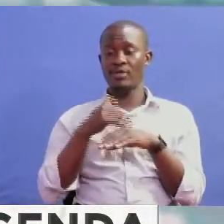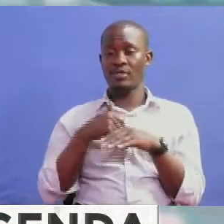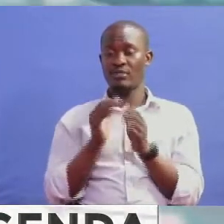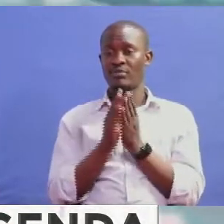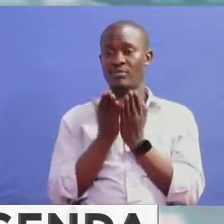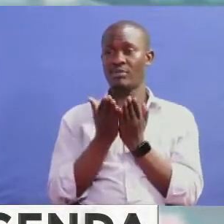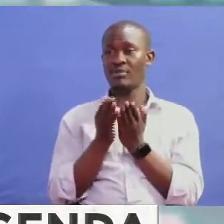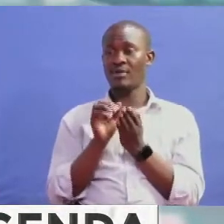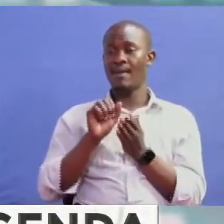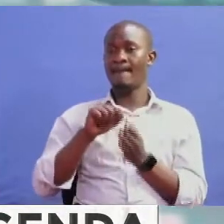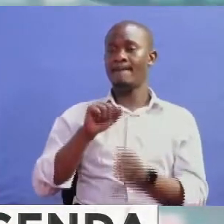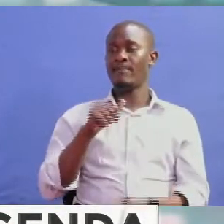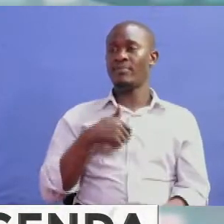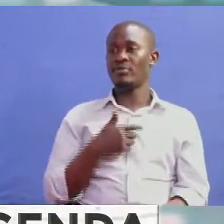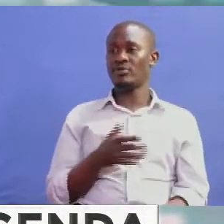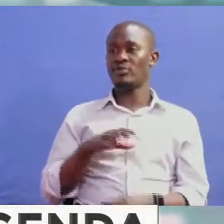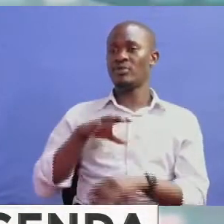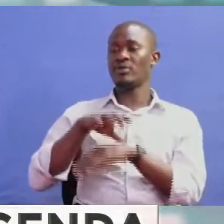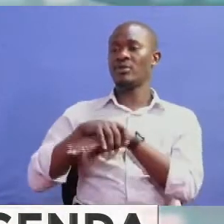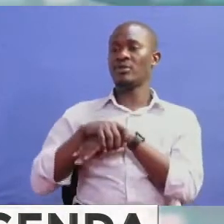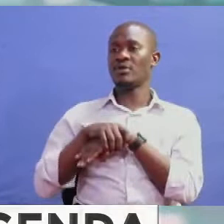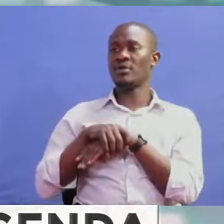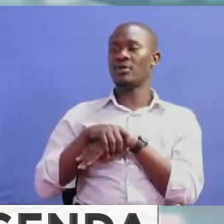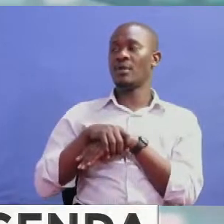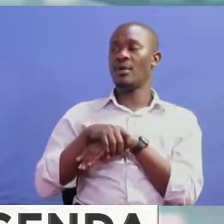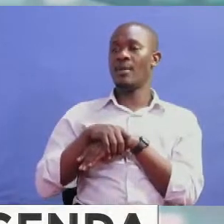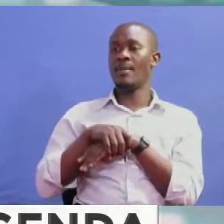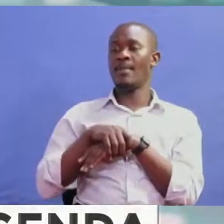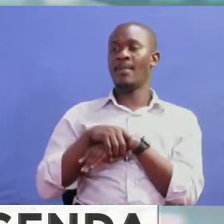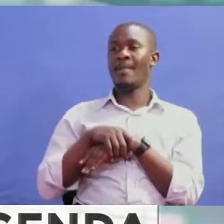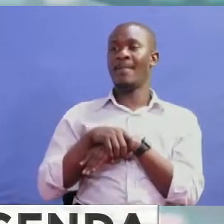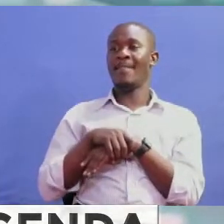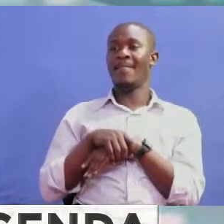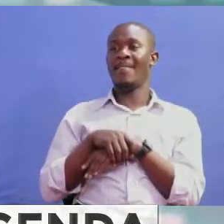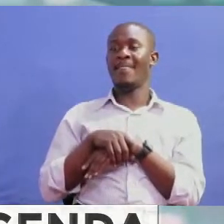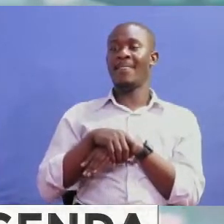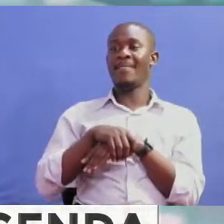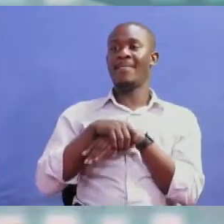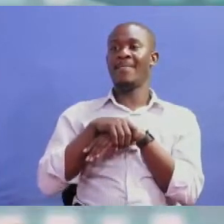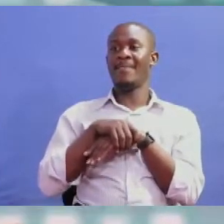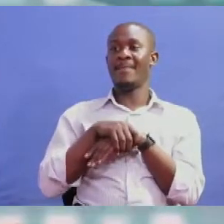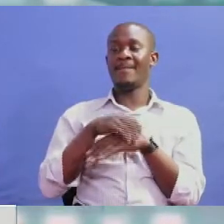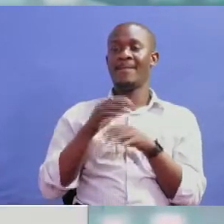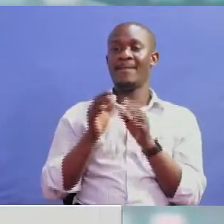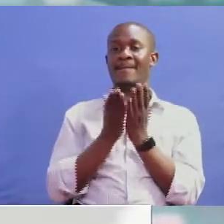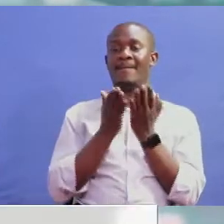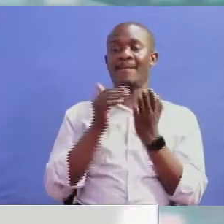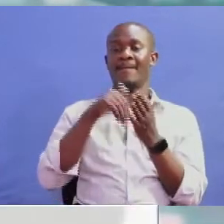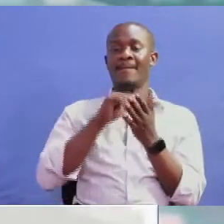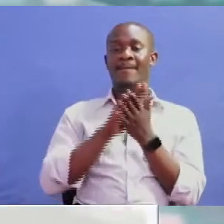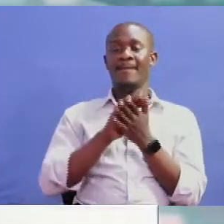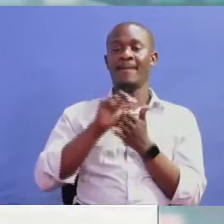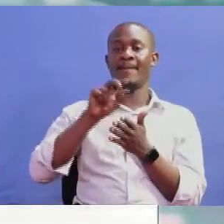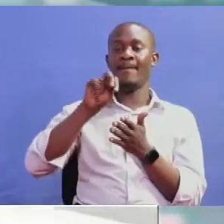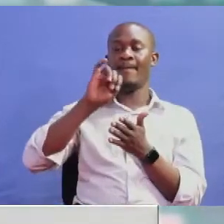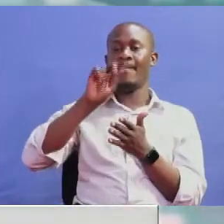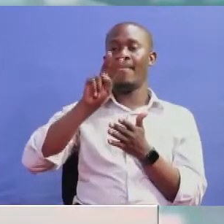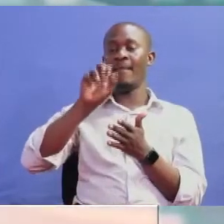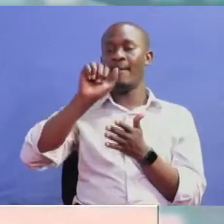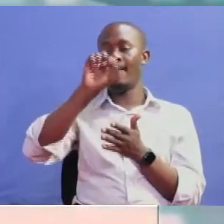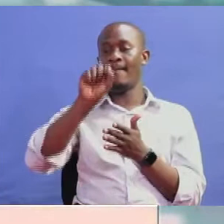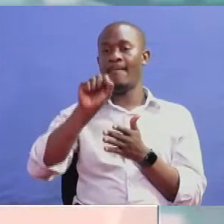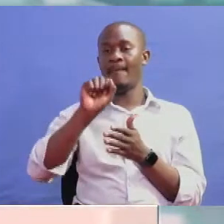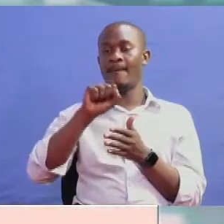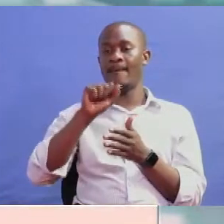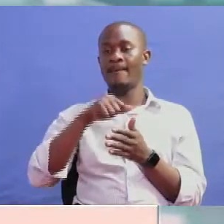This book, you can get it in That is your Naivas. camera. You can get that book in Naivas supermarkets, and